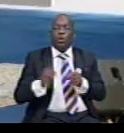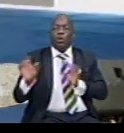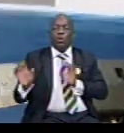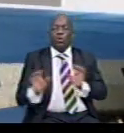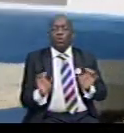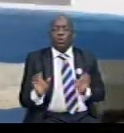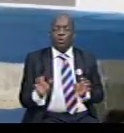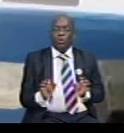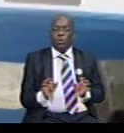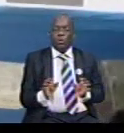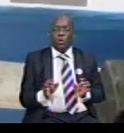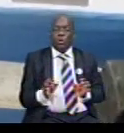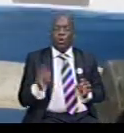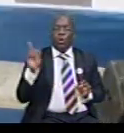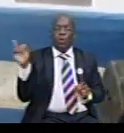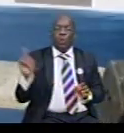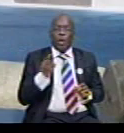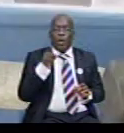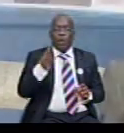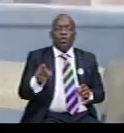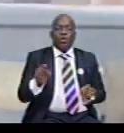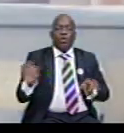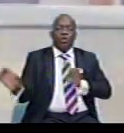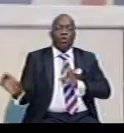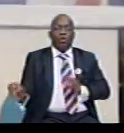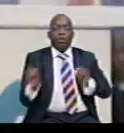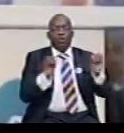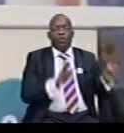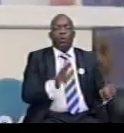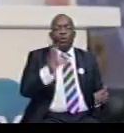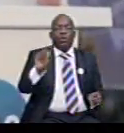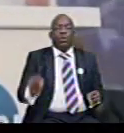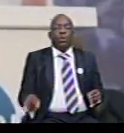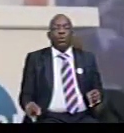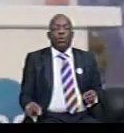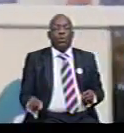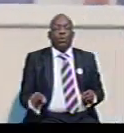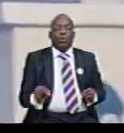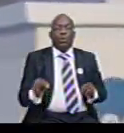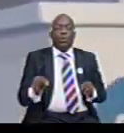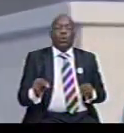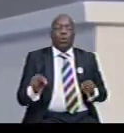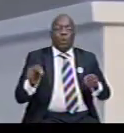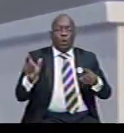ye bestowed no labor. Other